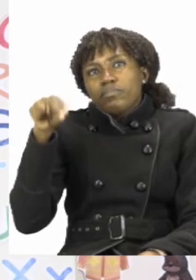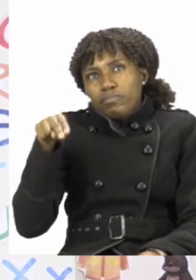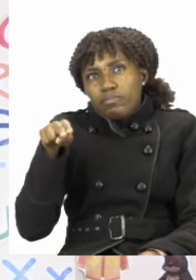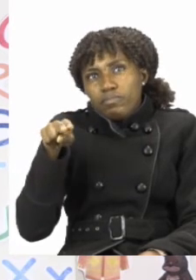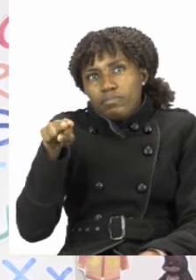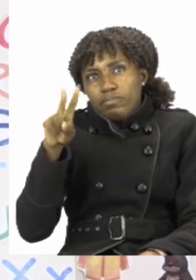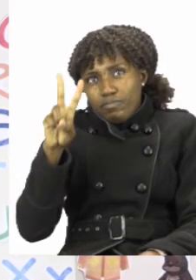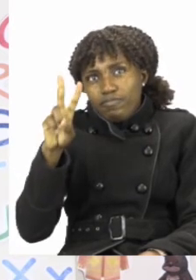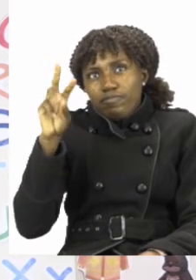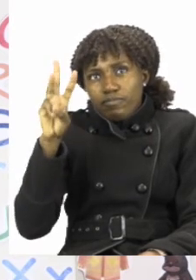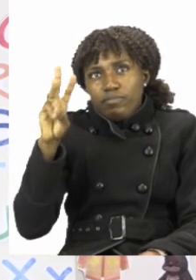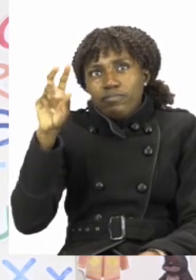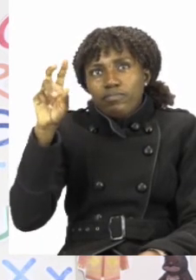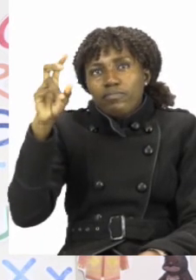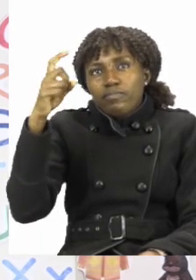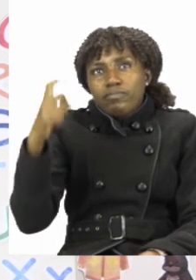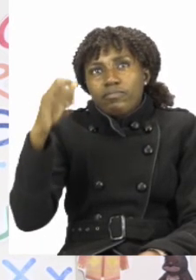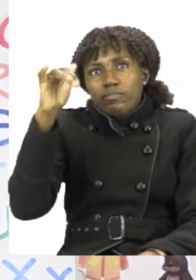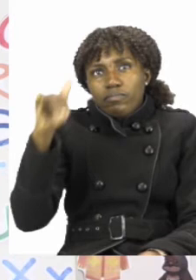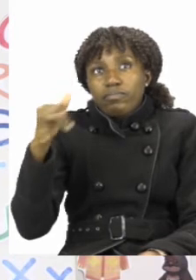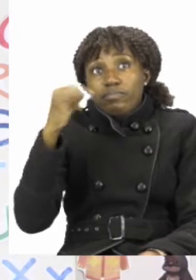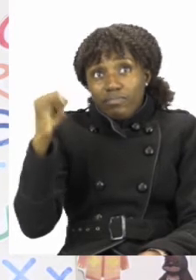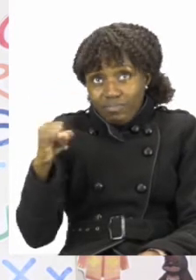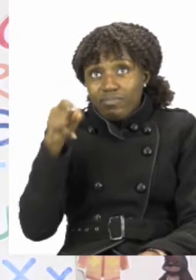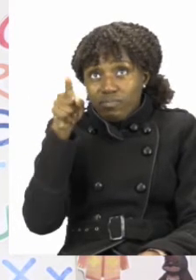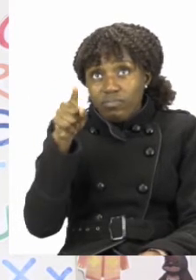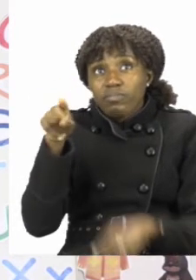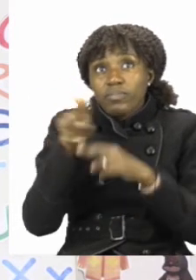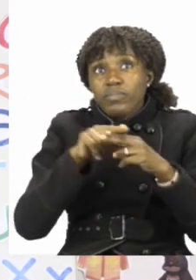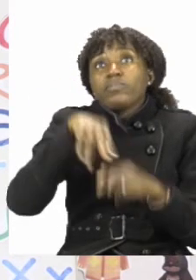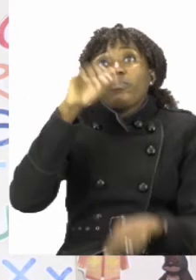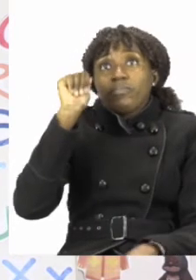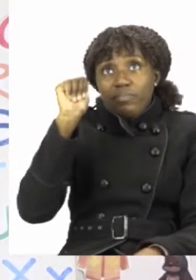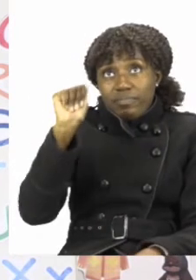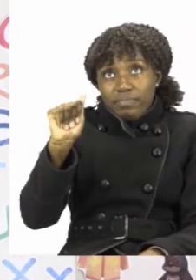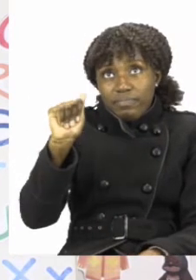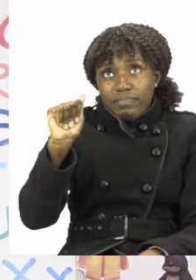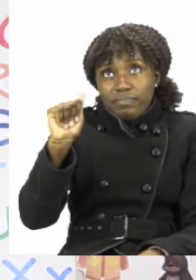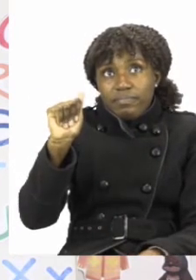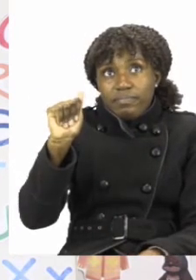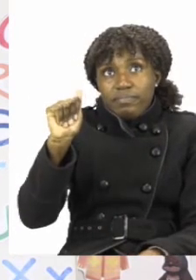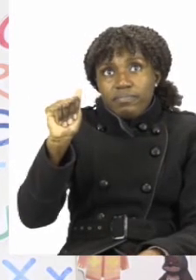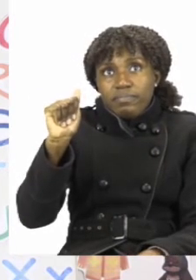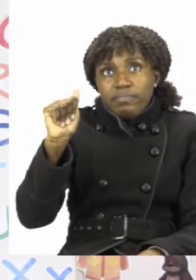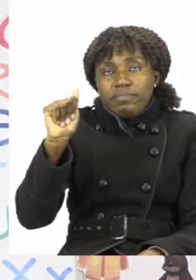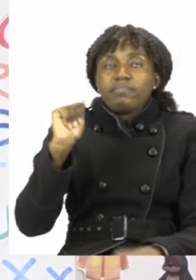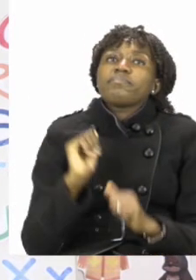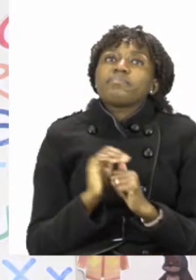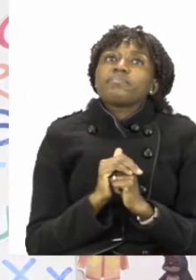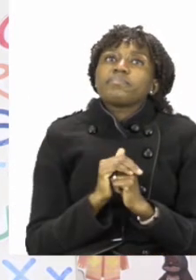H, J, K, L, M, N,